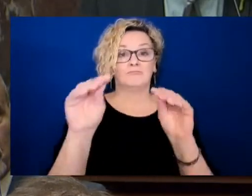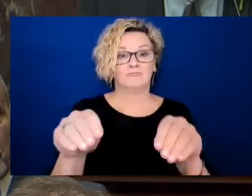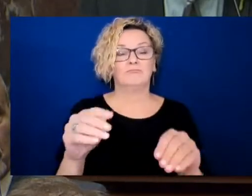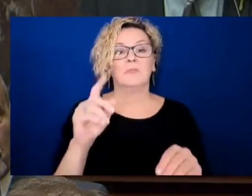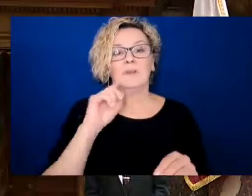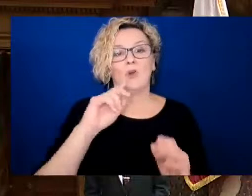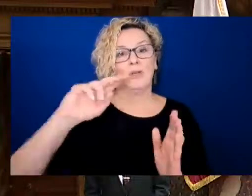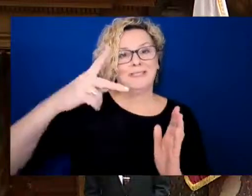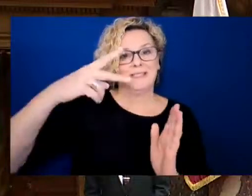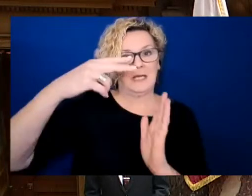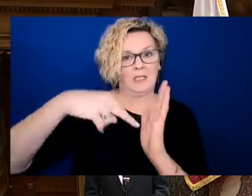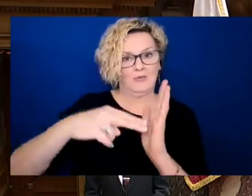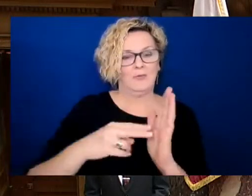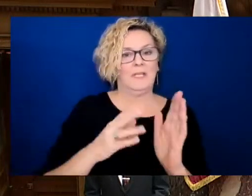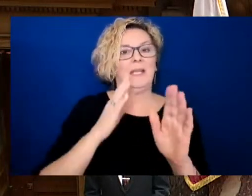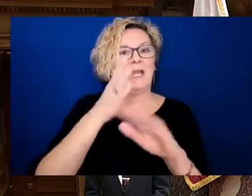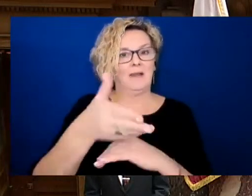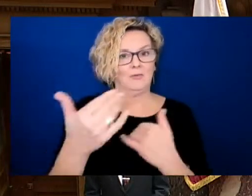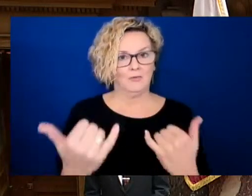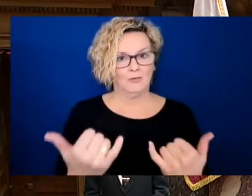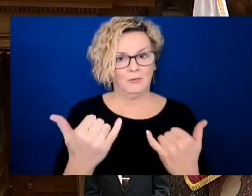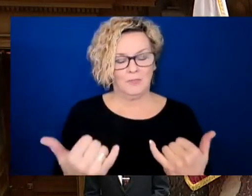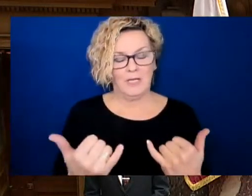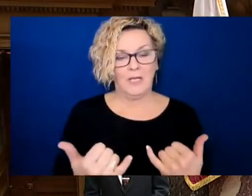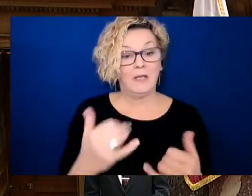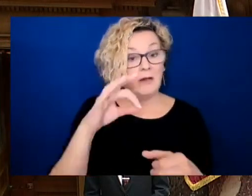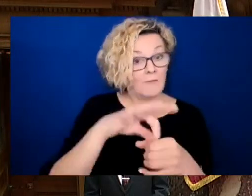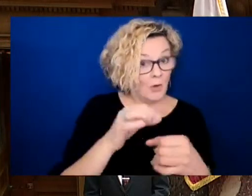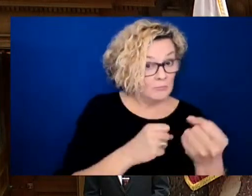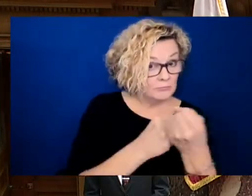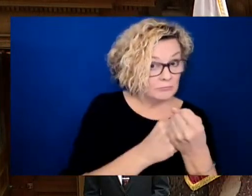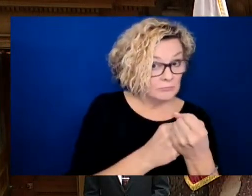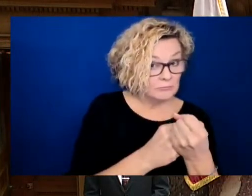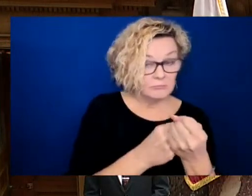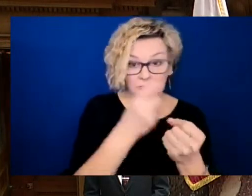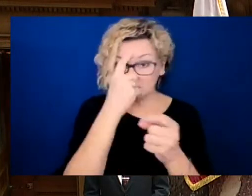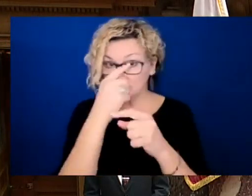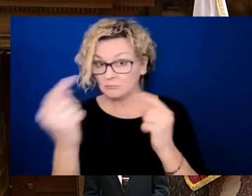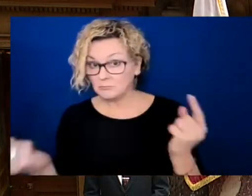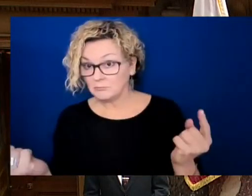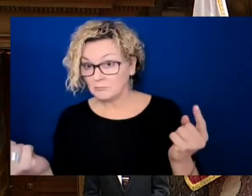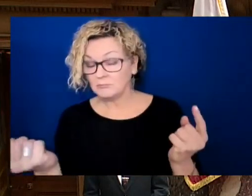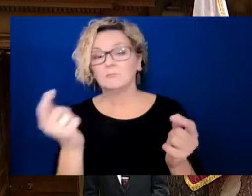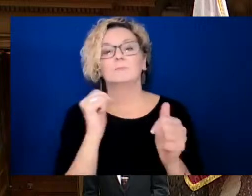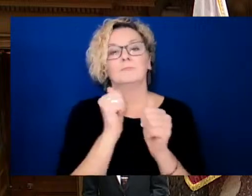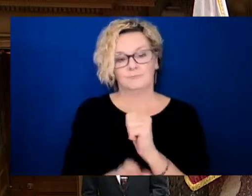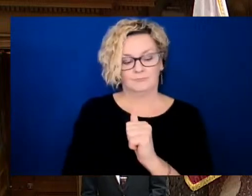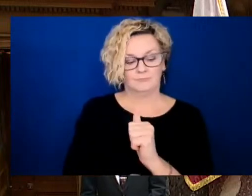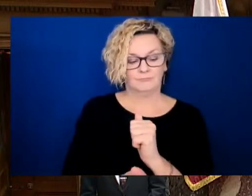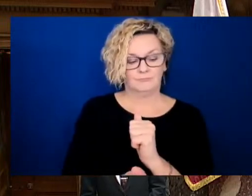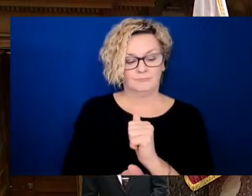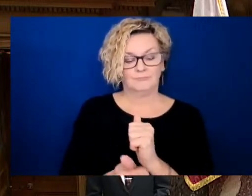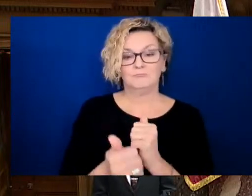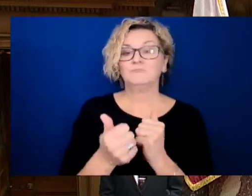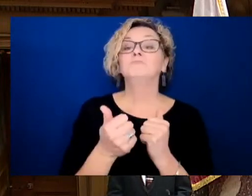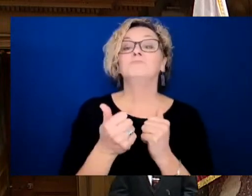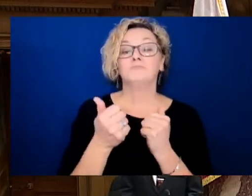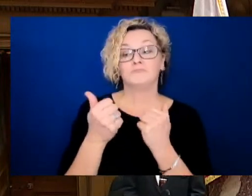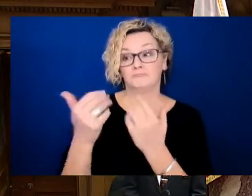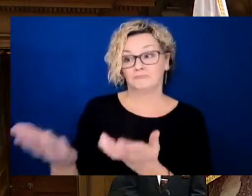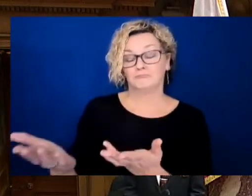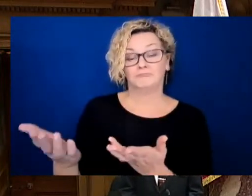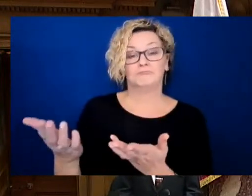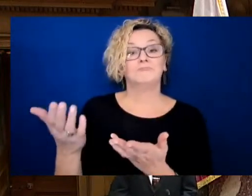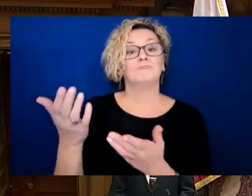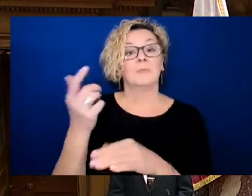today. You have heard the question. All those in favor say aye. Aye. Opposed? Motion carried. Government House Leader. Honourable Speaker,